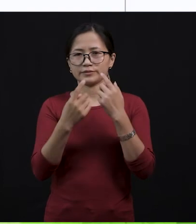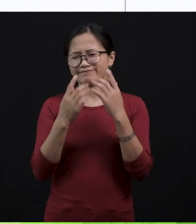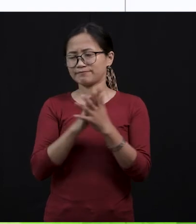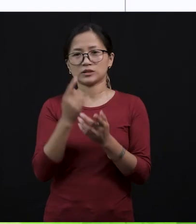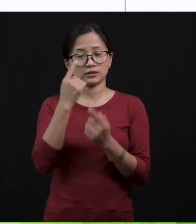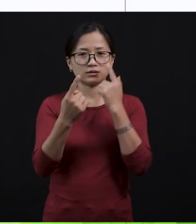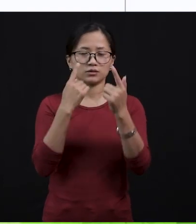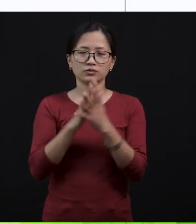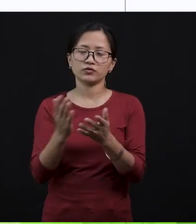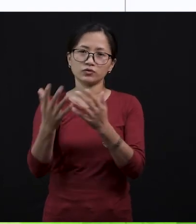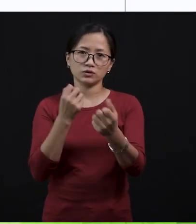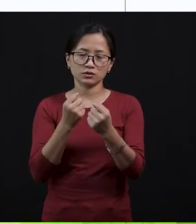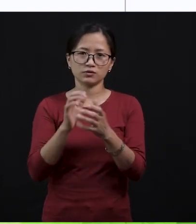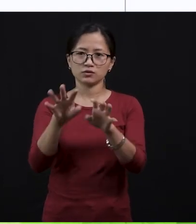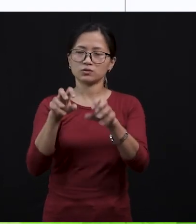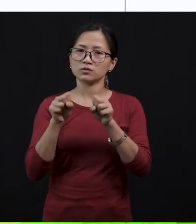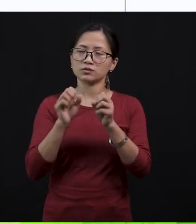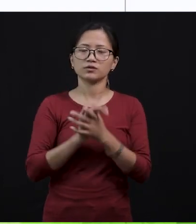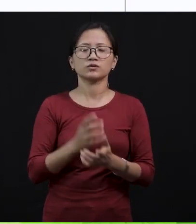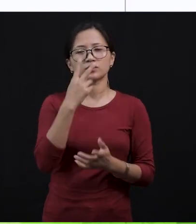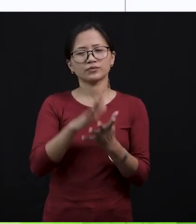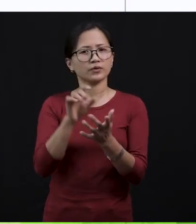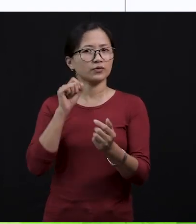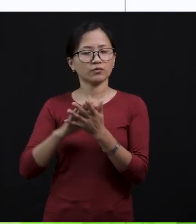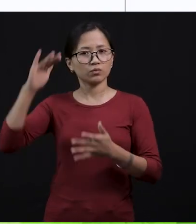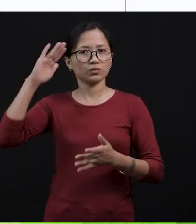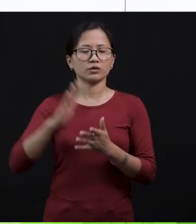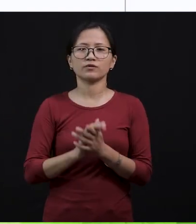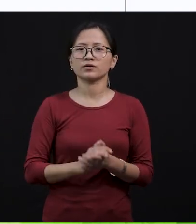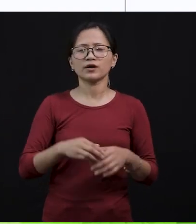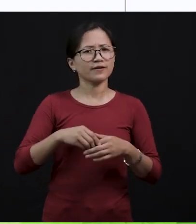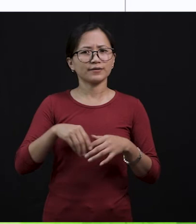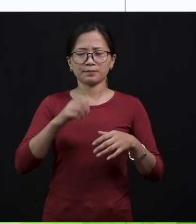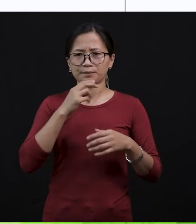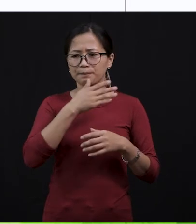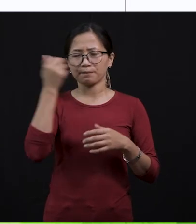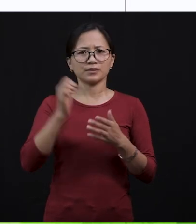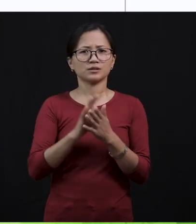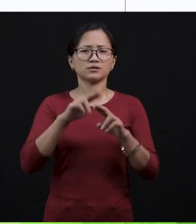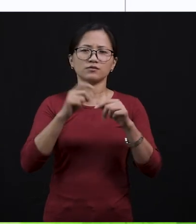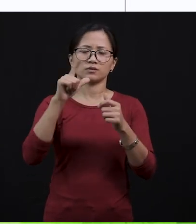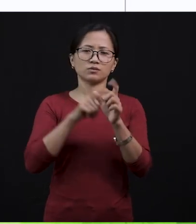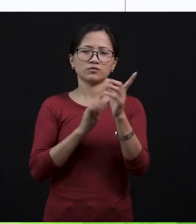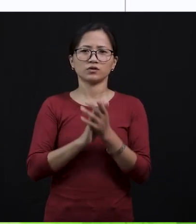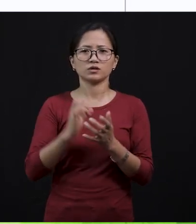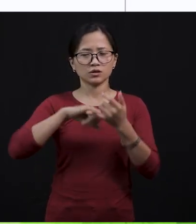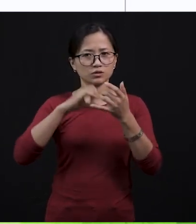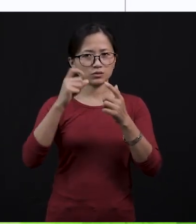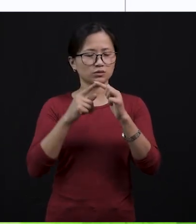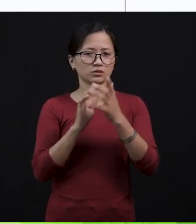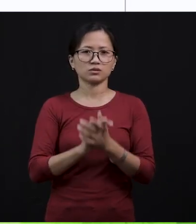baffled by it. Even the best flying squad are not able to catch him.